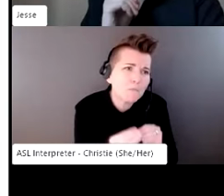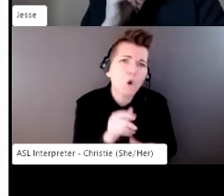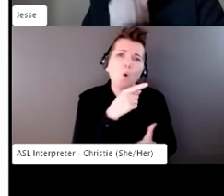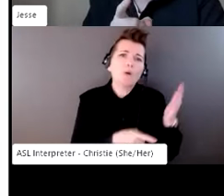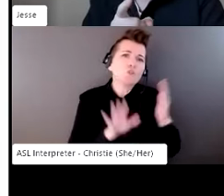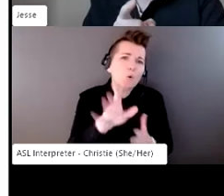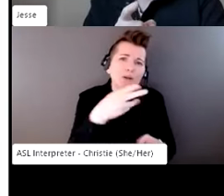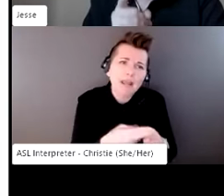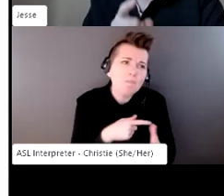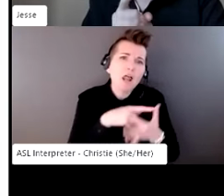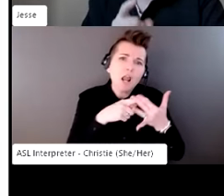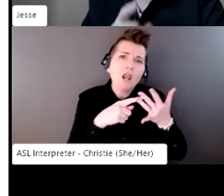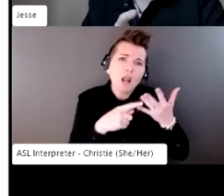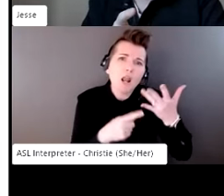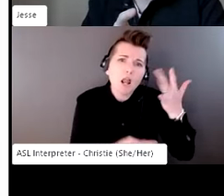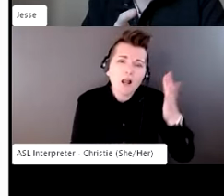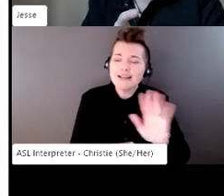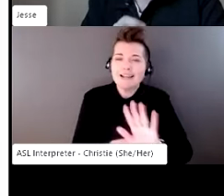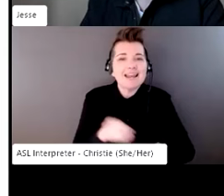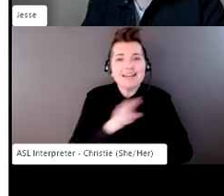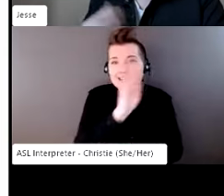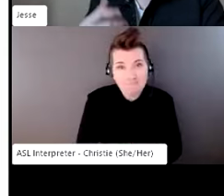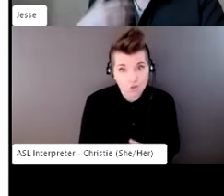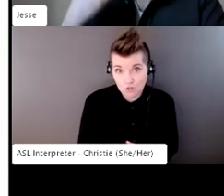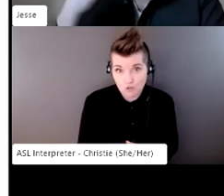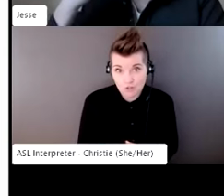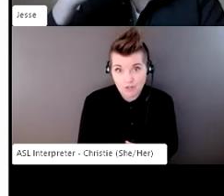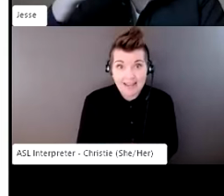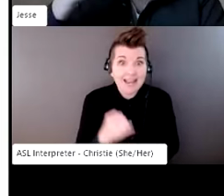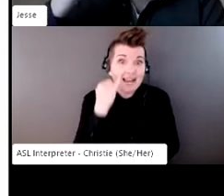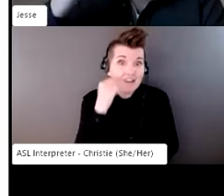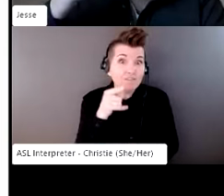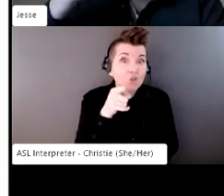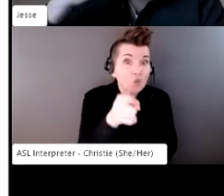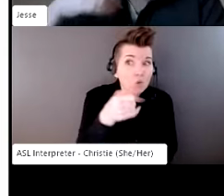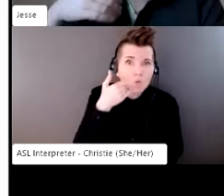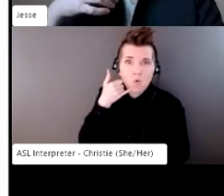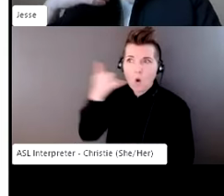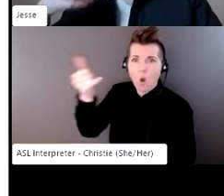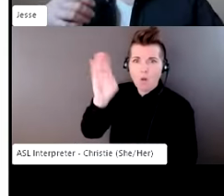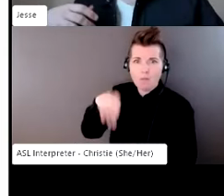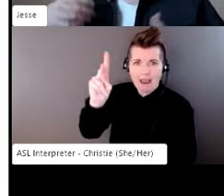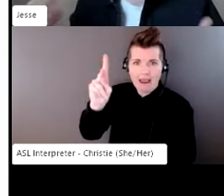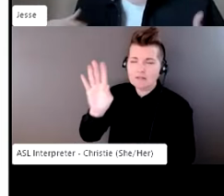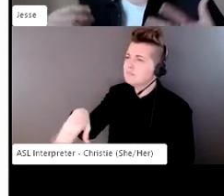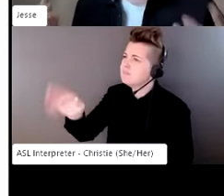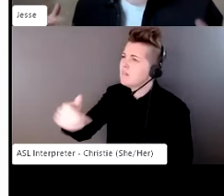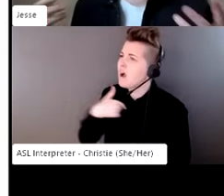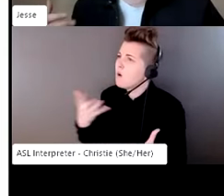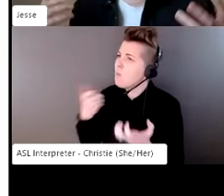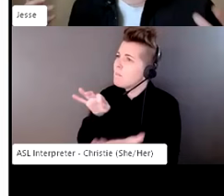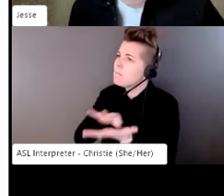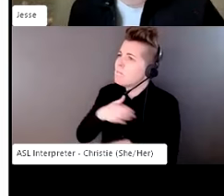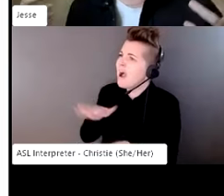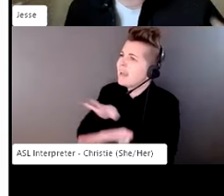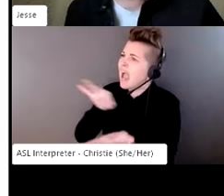fact that if you ever call a bank and you say, hey, I just want to check something in my account, they'll say, okay, great, we just need to ask you a few